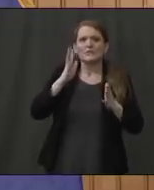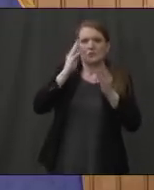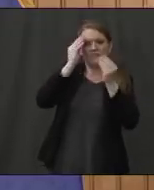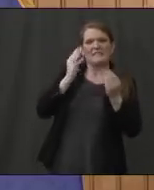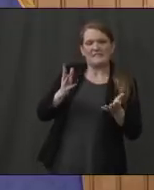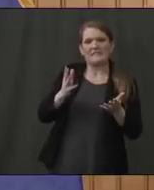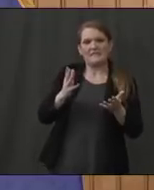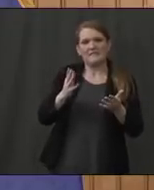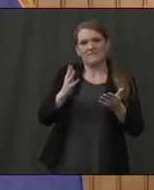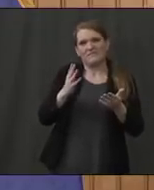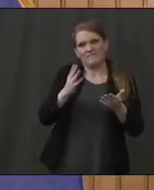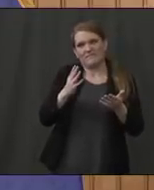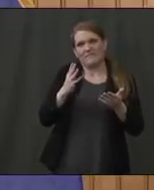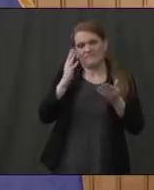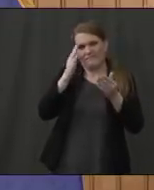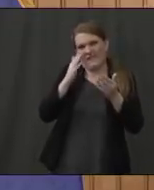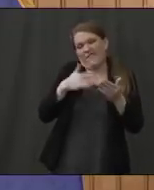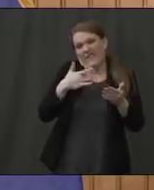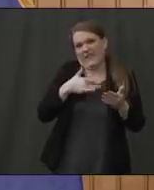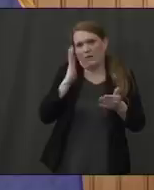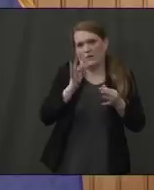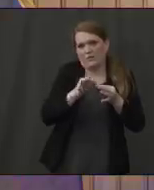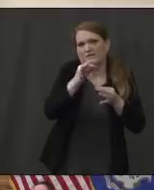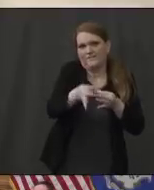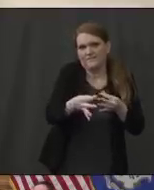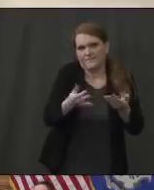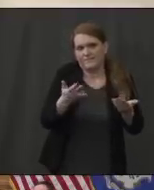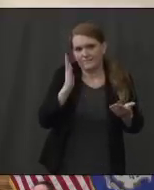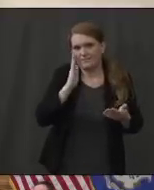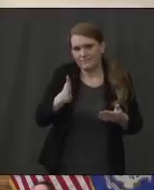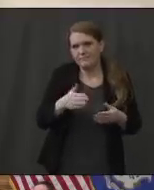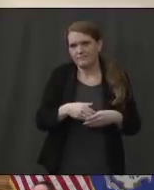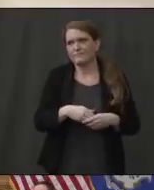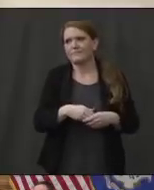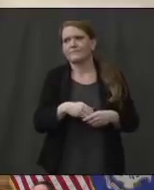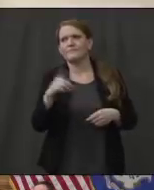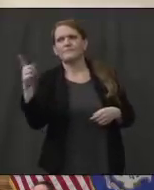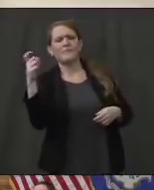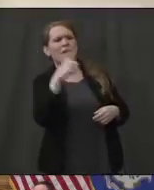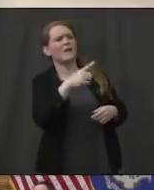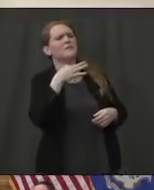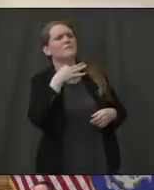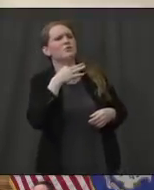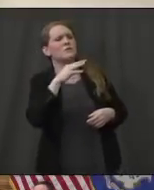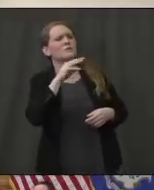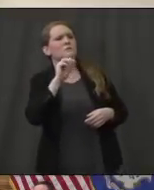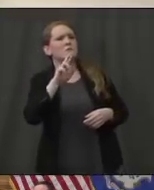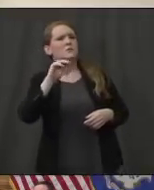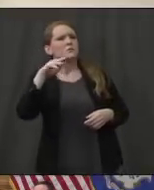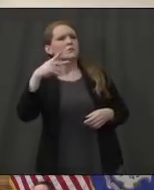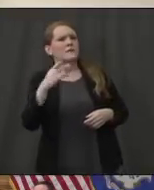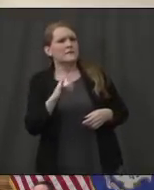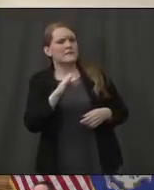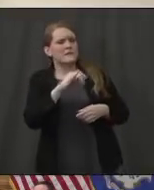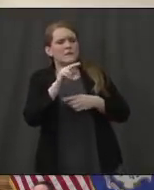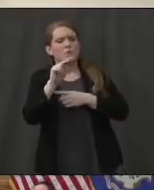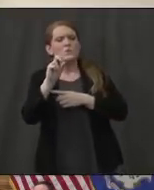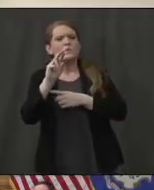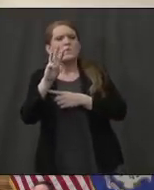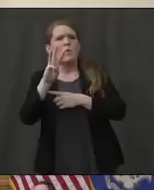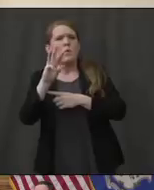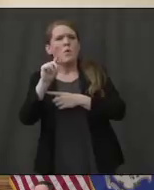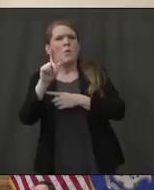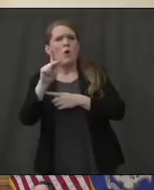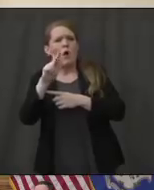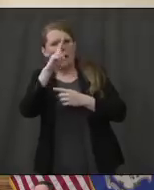extended. Mr. Murphy, can you give us an update on Norwalk Hospital? There was a doctor who mentioned something along the lines of it